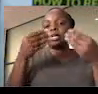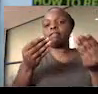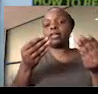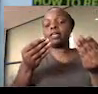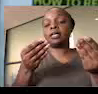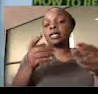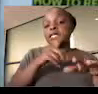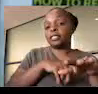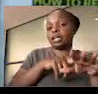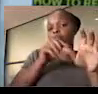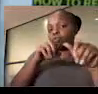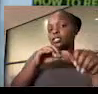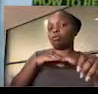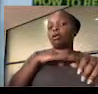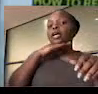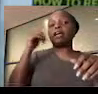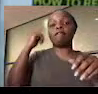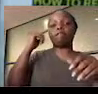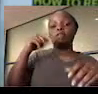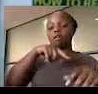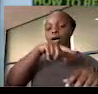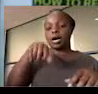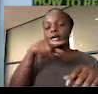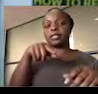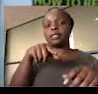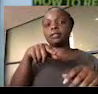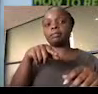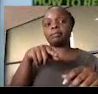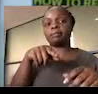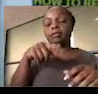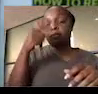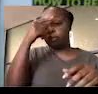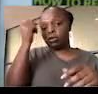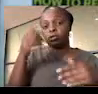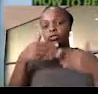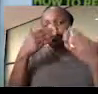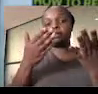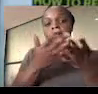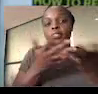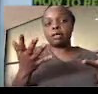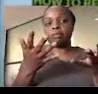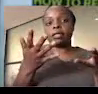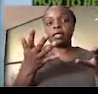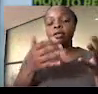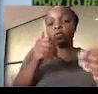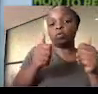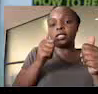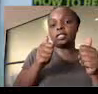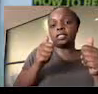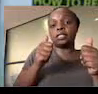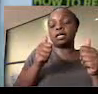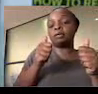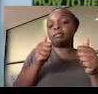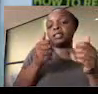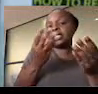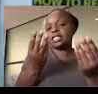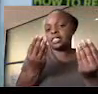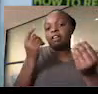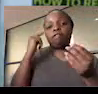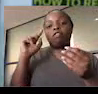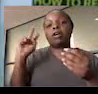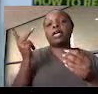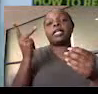from being a member of Kupa, registering with only 200 shillings, you again